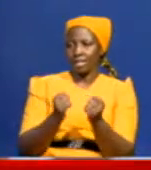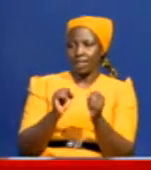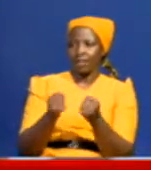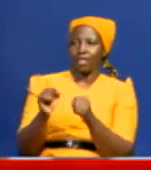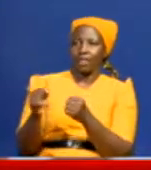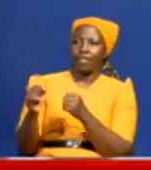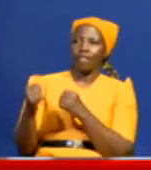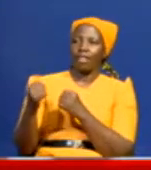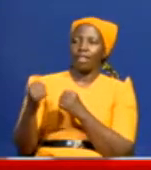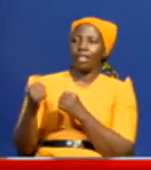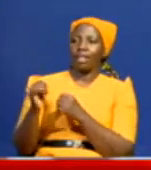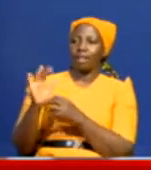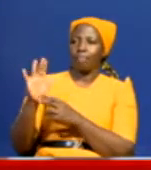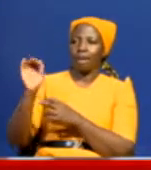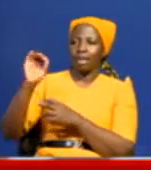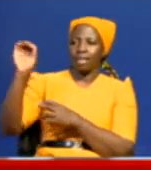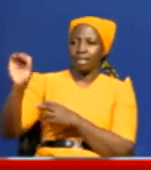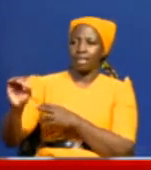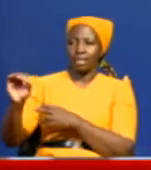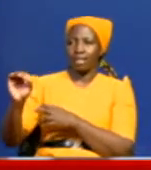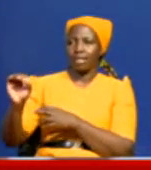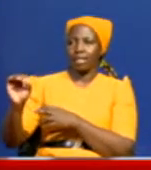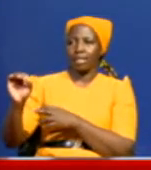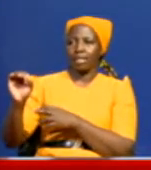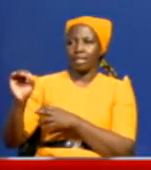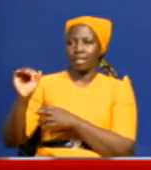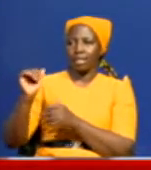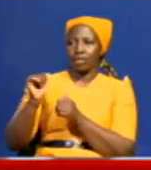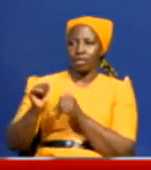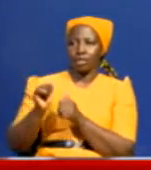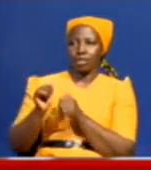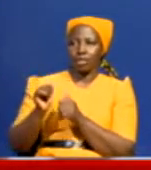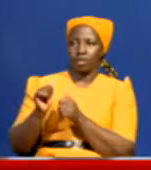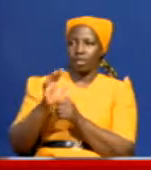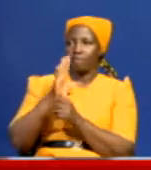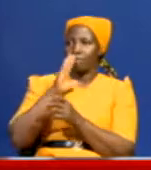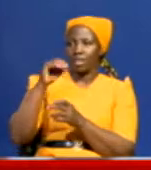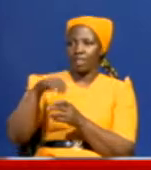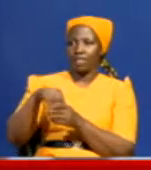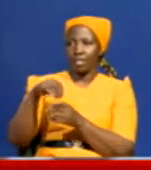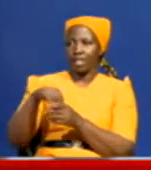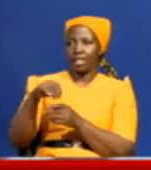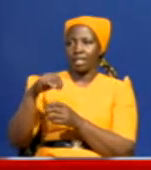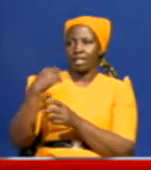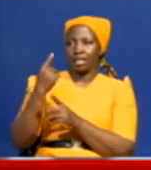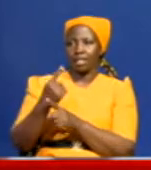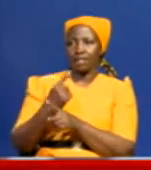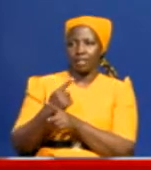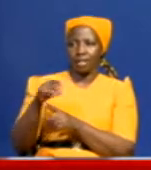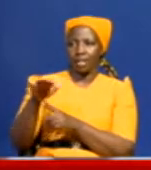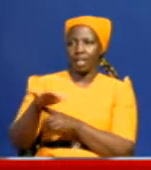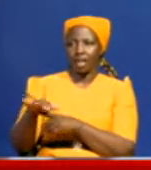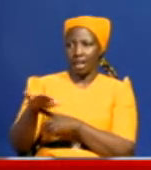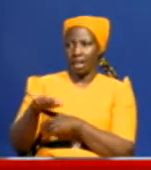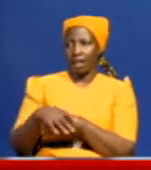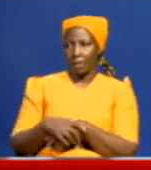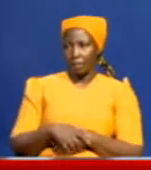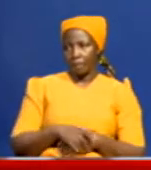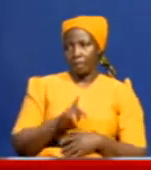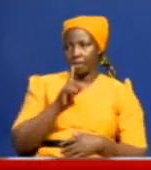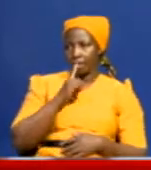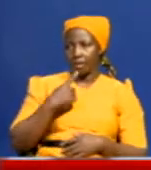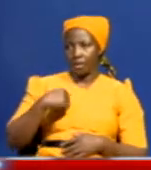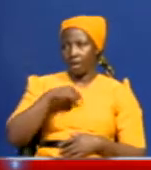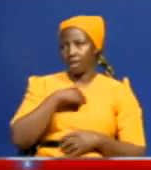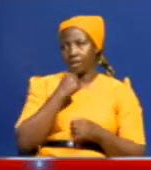their interest were, I mean, were being invested in T-bills and stuff. So we worked out